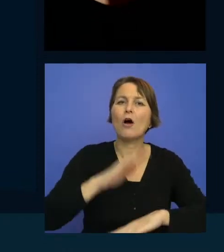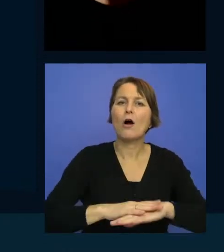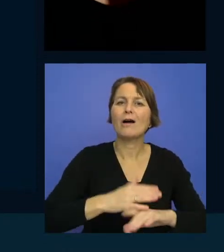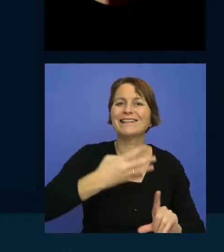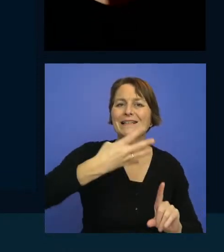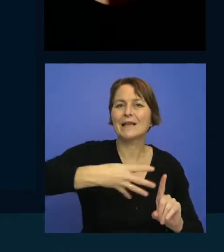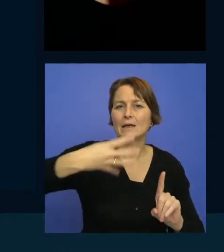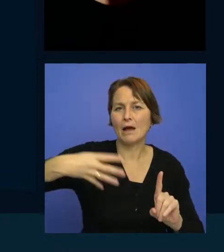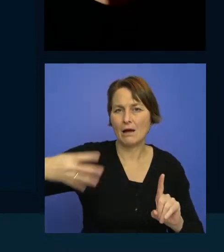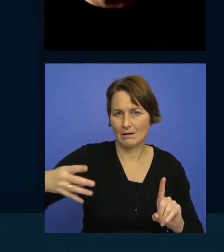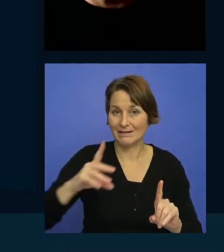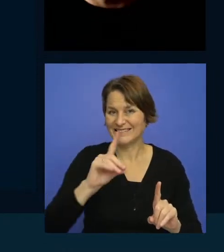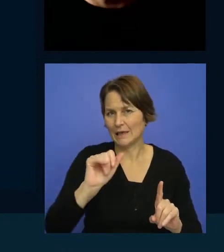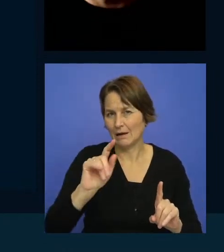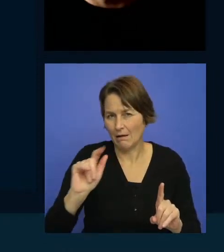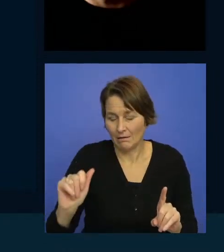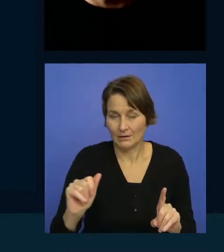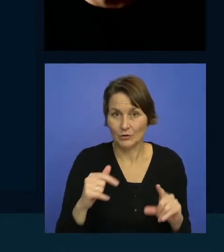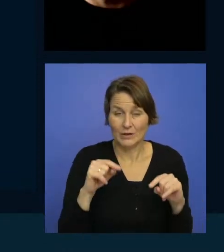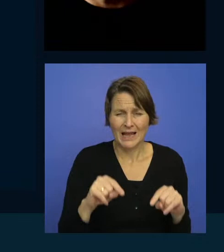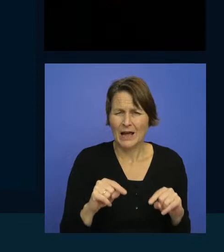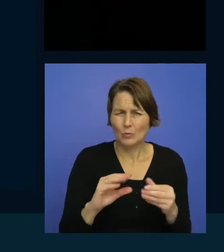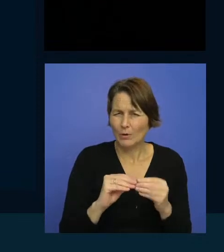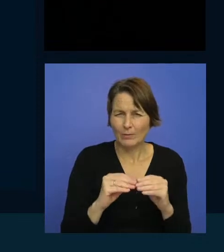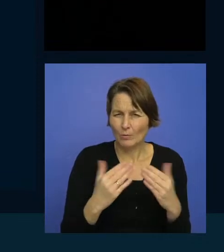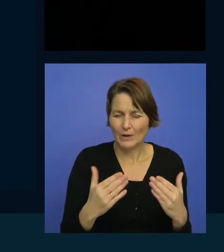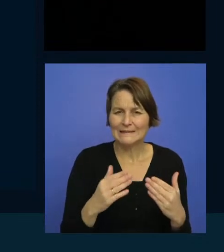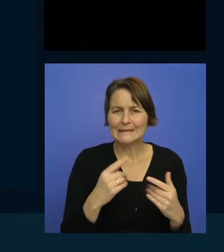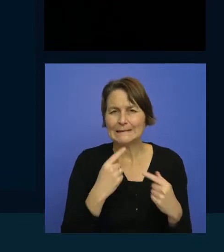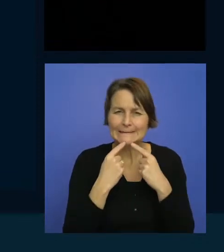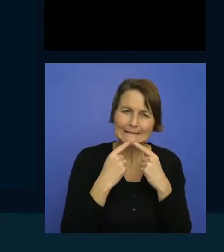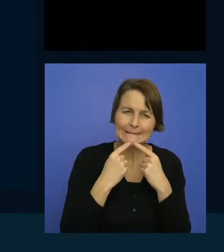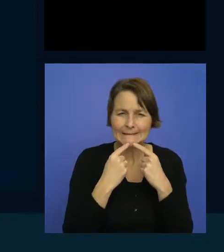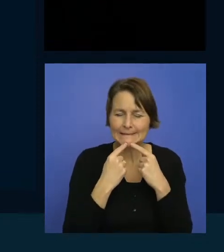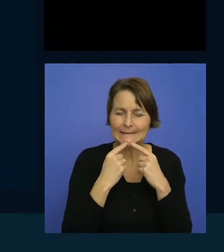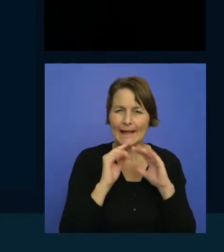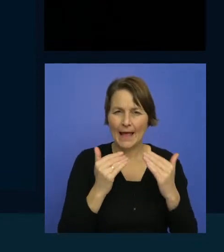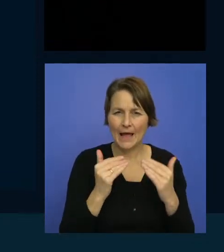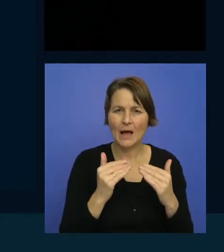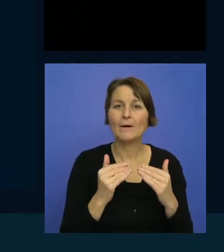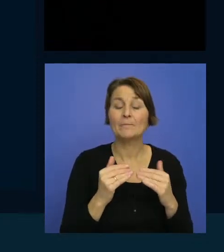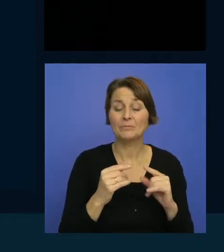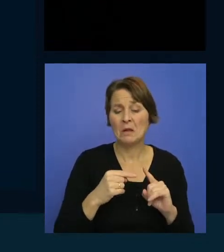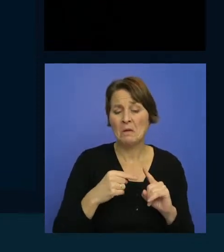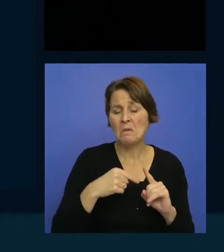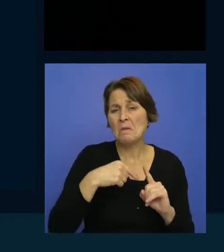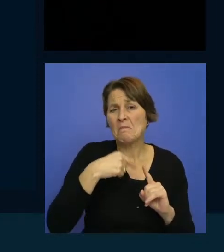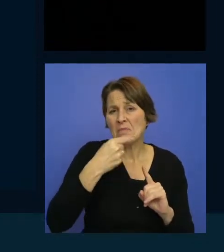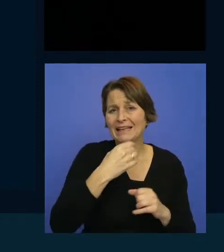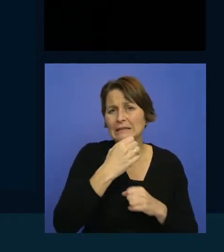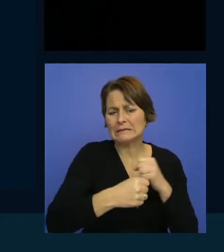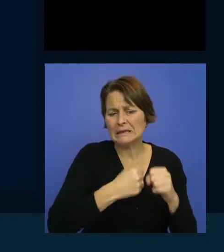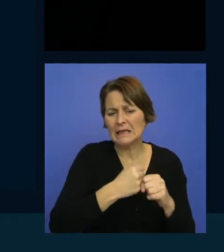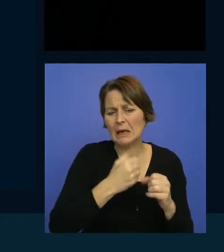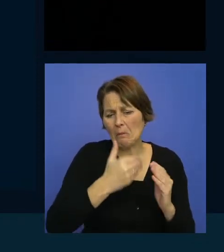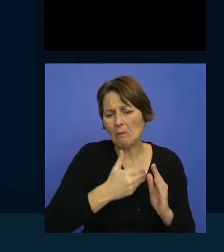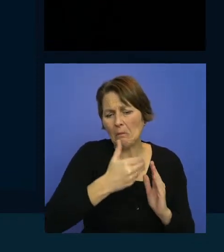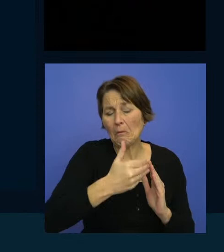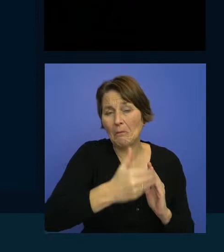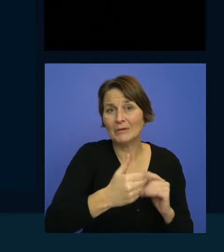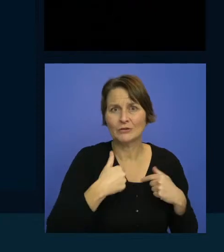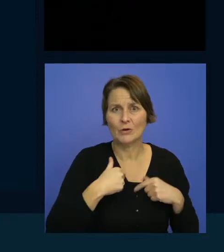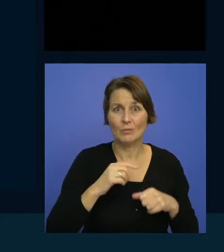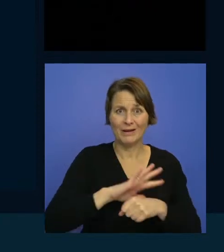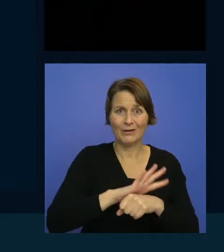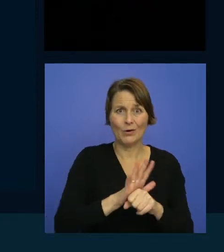they're struggling with is, okay, if we have to sort of navigate the next few quarters of uncertainty because of COVID,